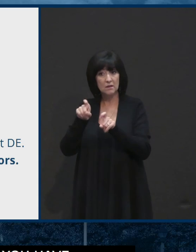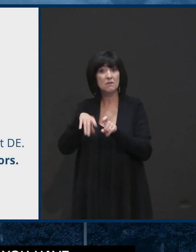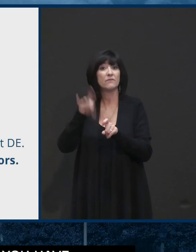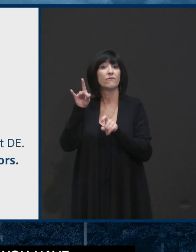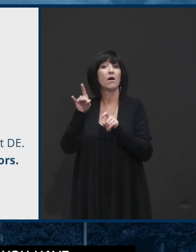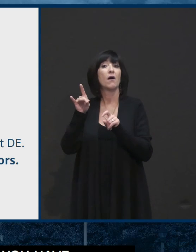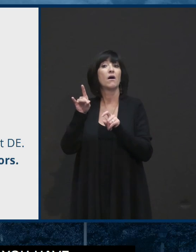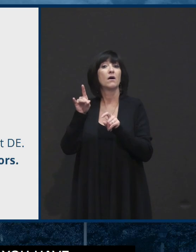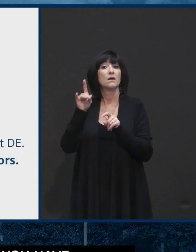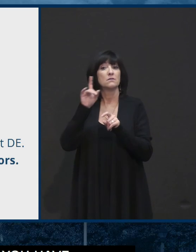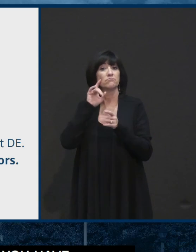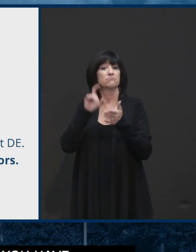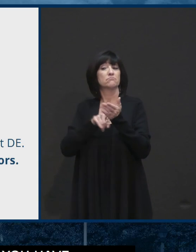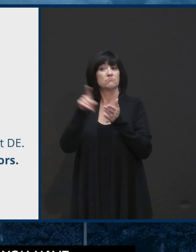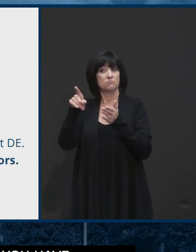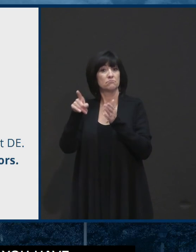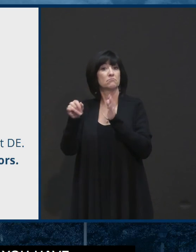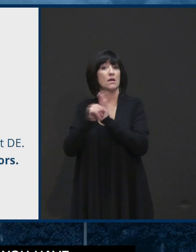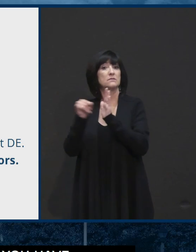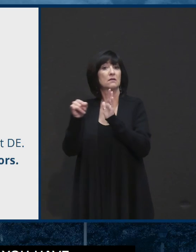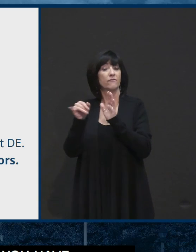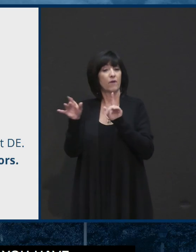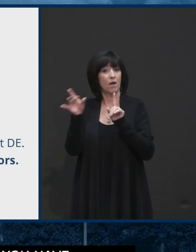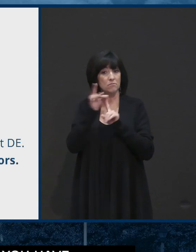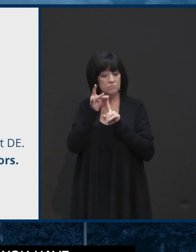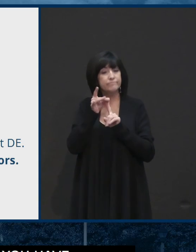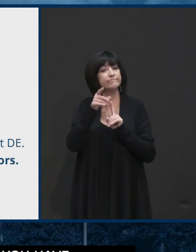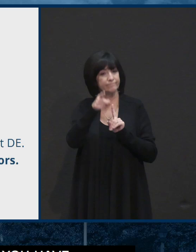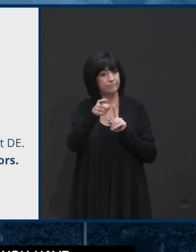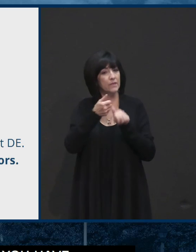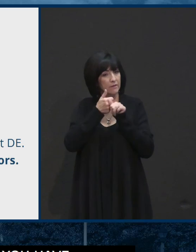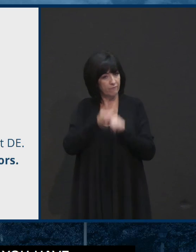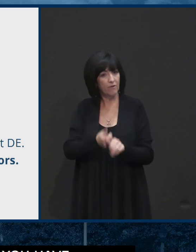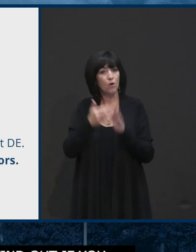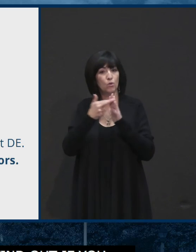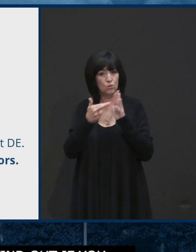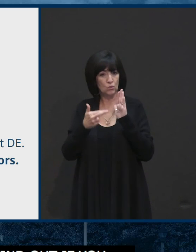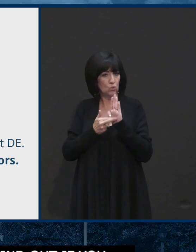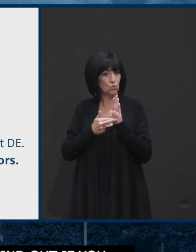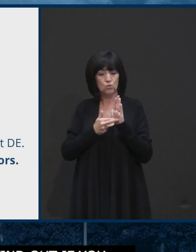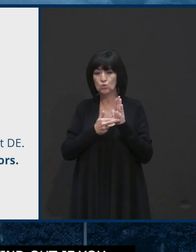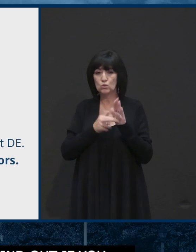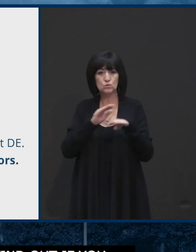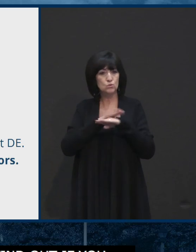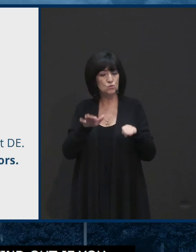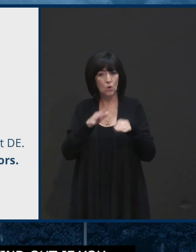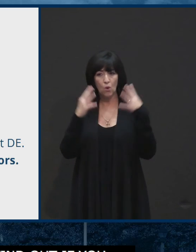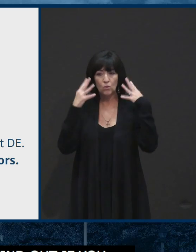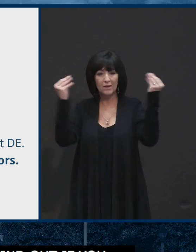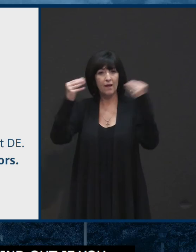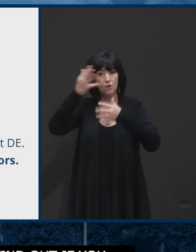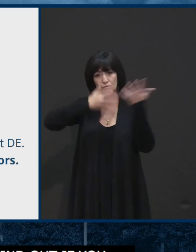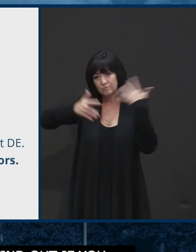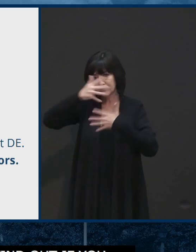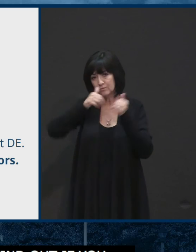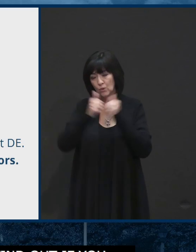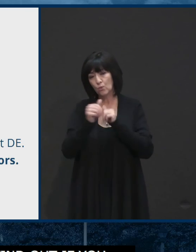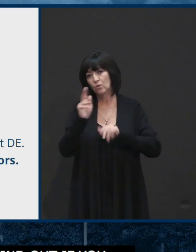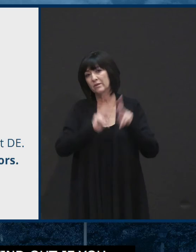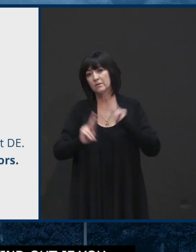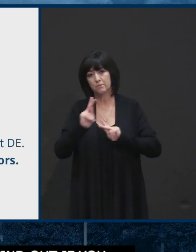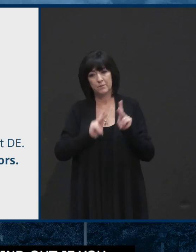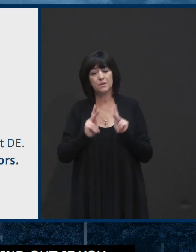encourage folks to download the COVID Alert DE. It is another tool to help you know whether you've